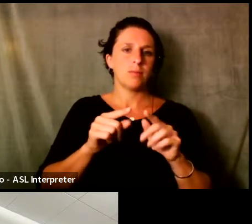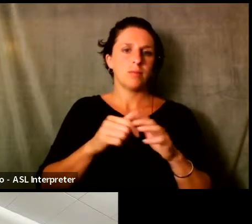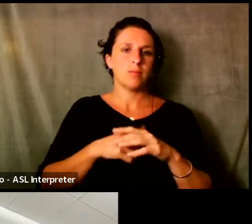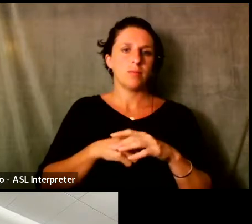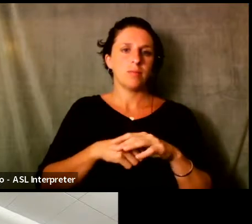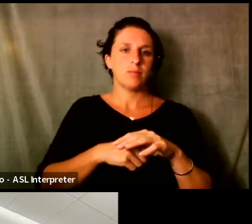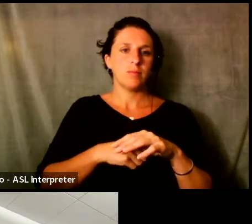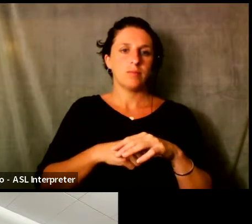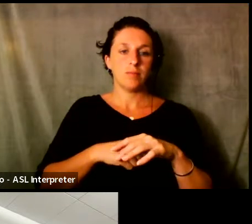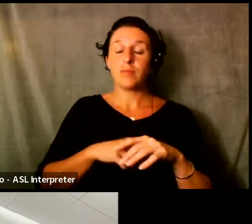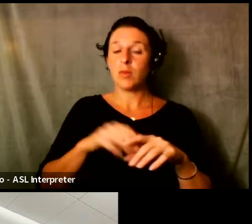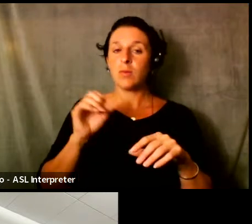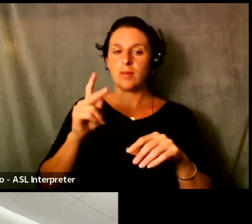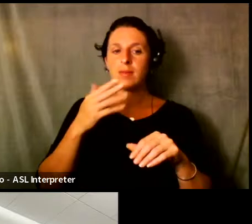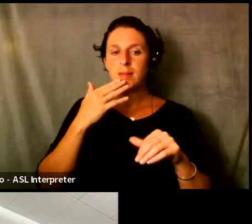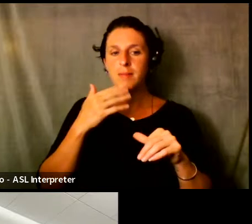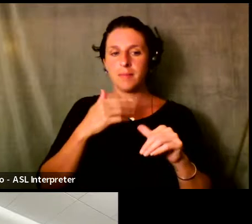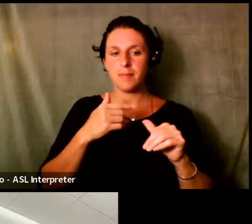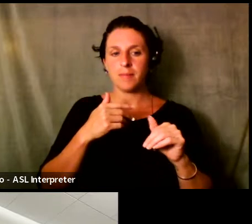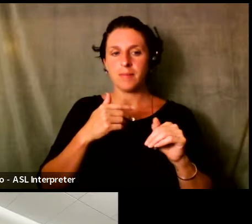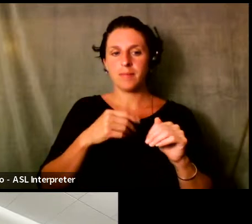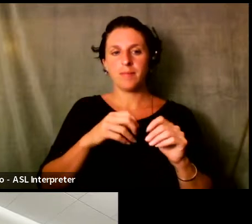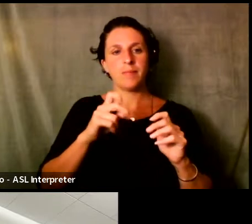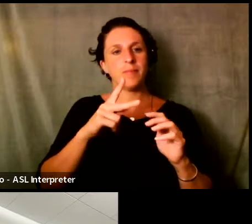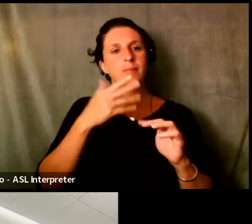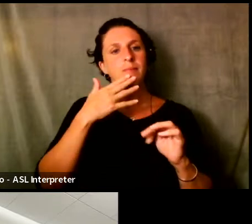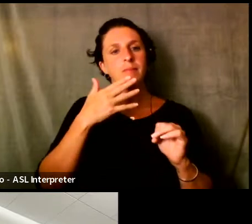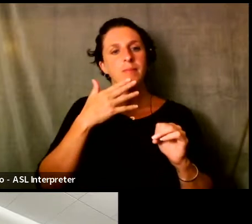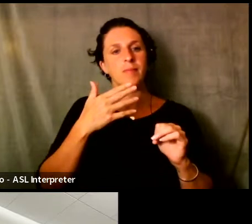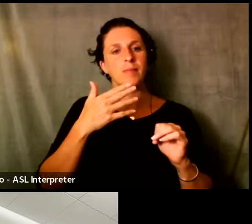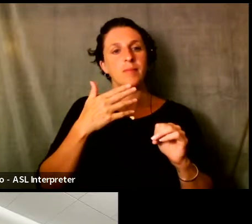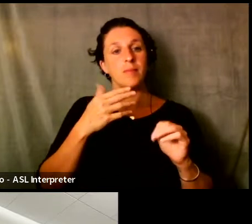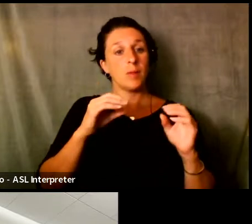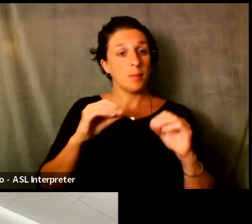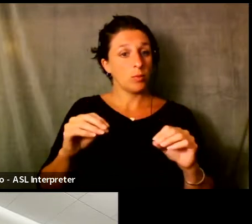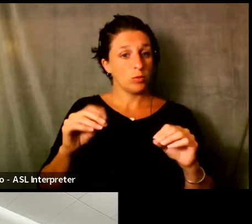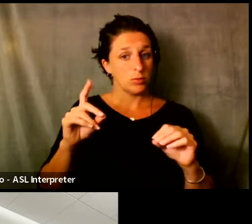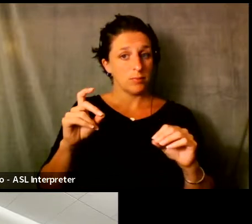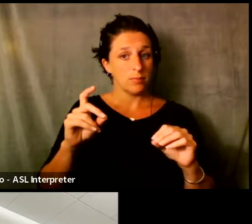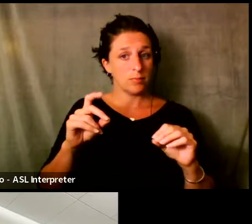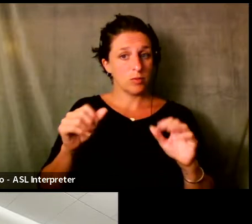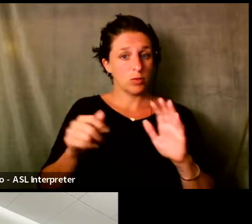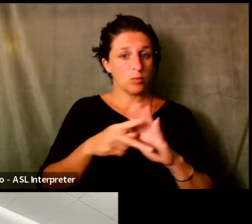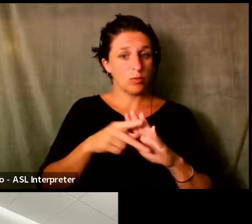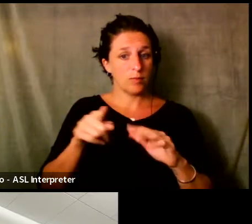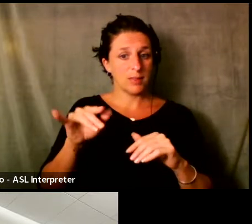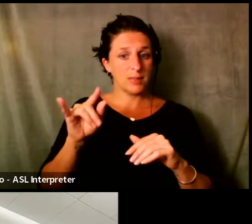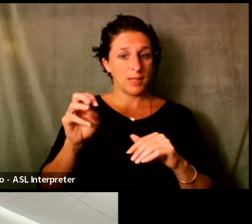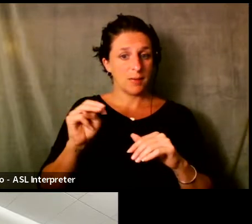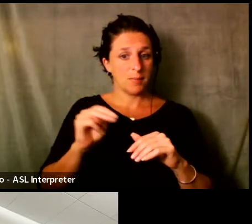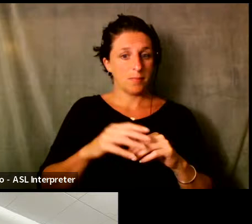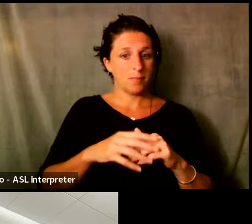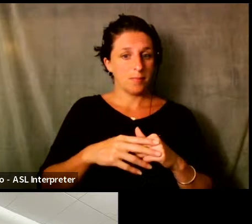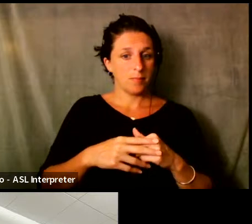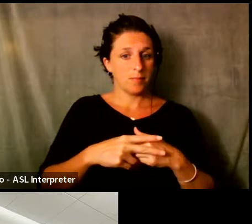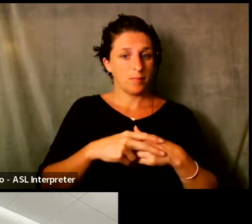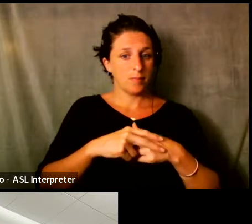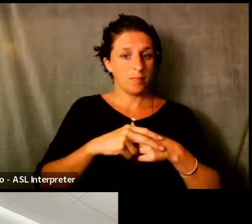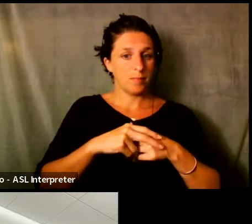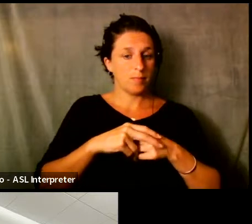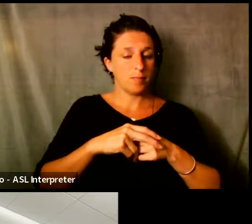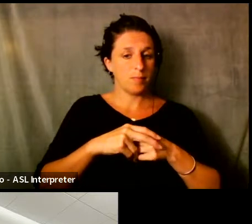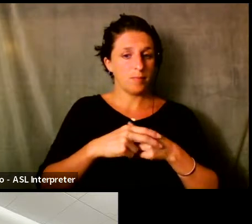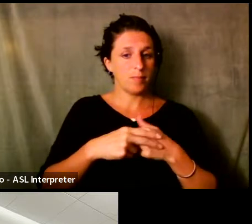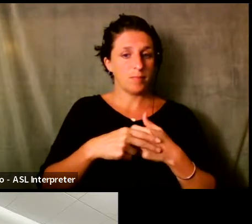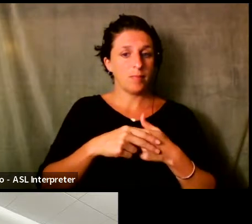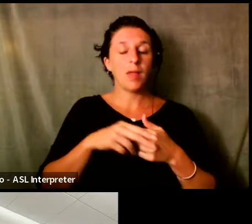Thanks. Thank you. Sure. Thank you. Okay, I would like a motion to approve this item. I'll make the motion no. and